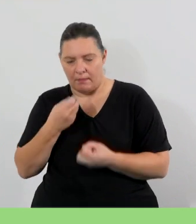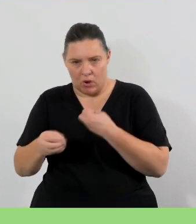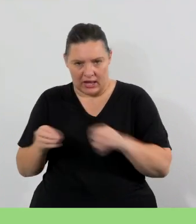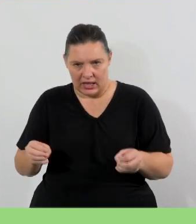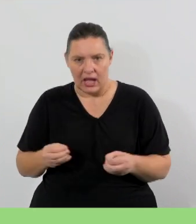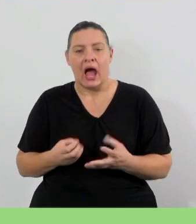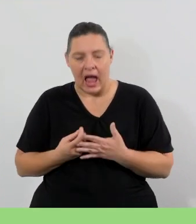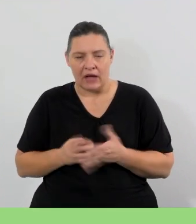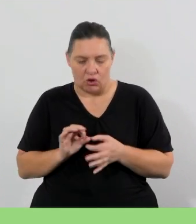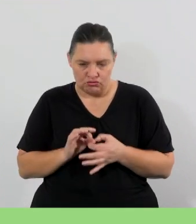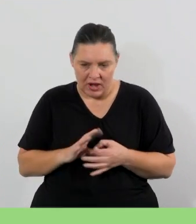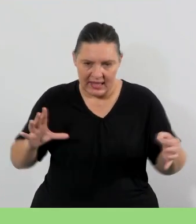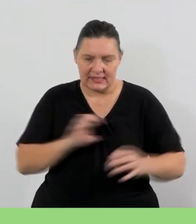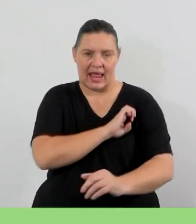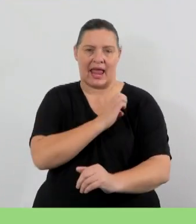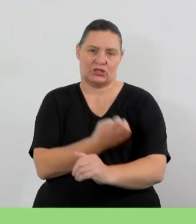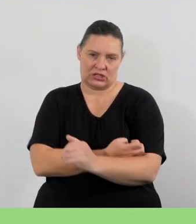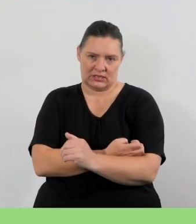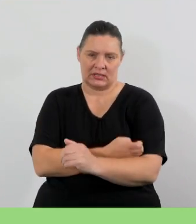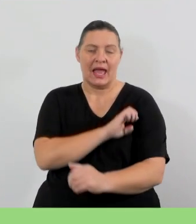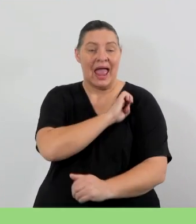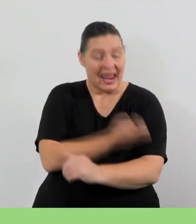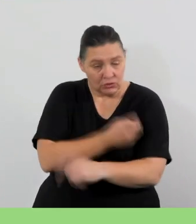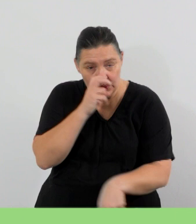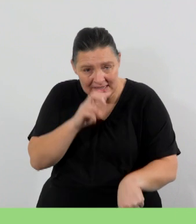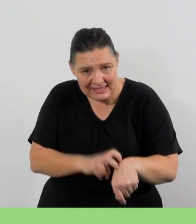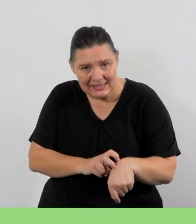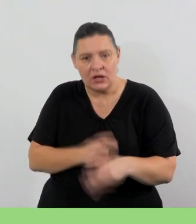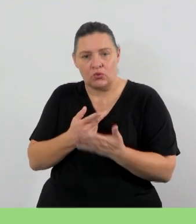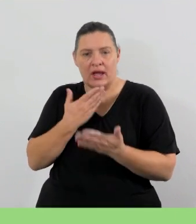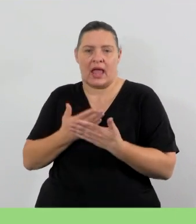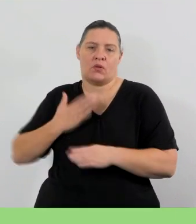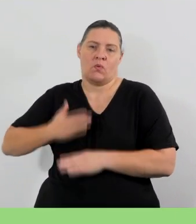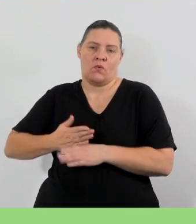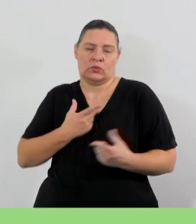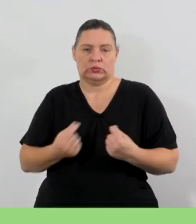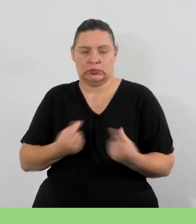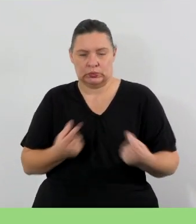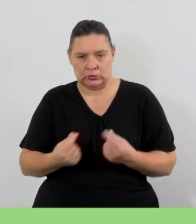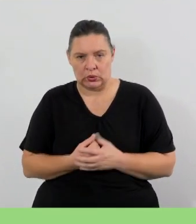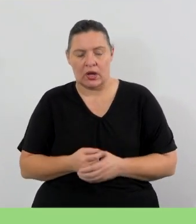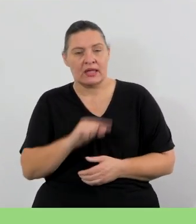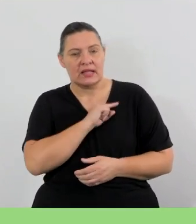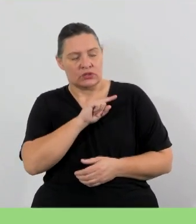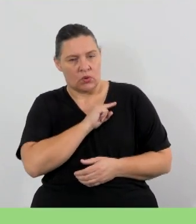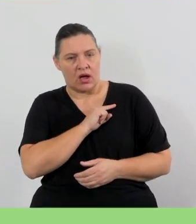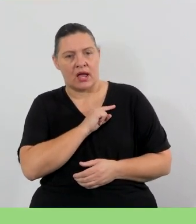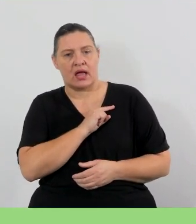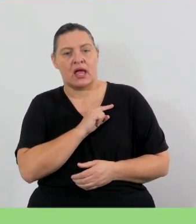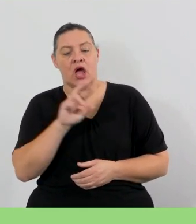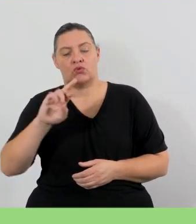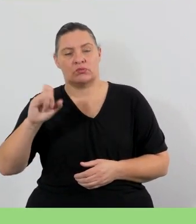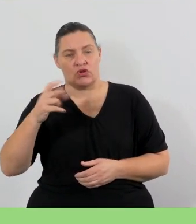and releasing energy in return. Energy that is much needed to do work, right? Therefore, respiration